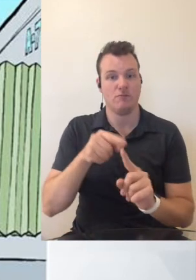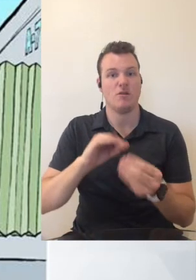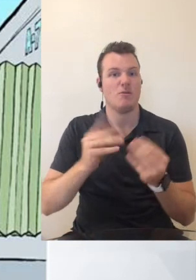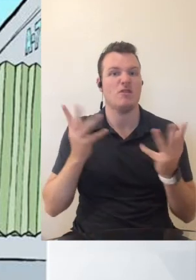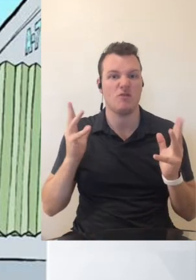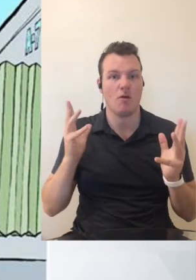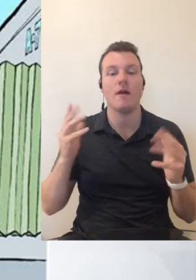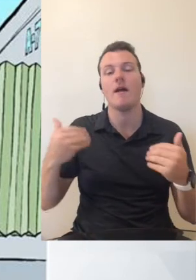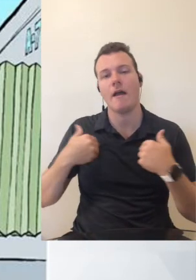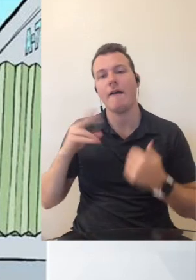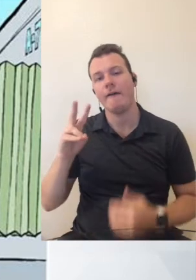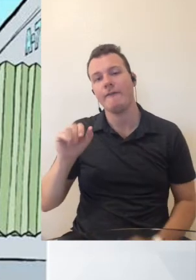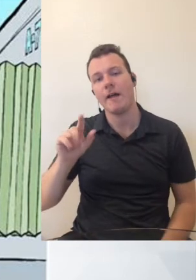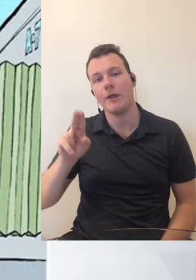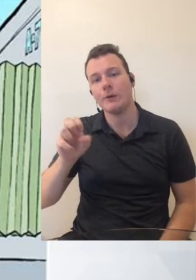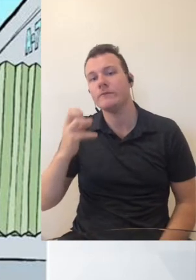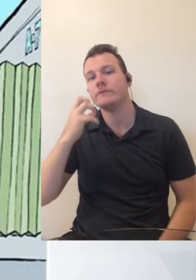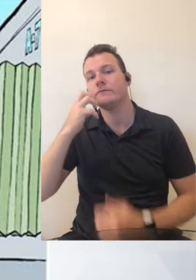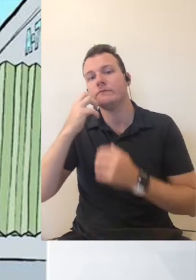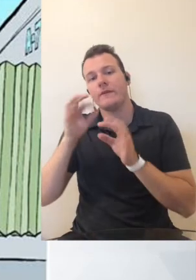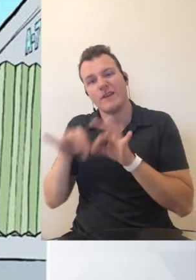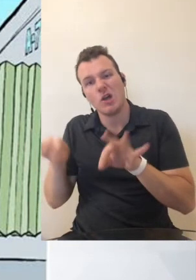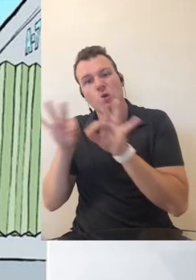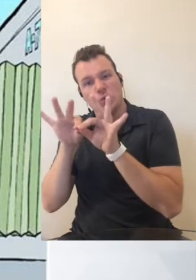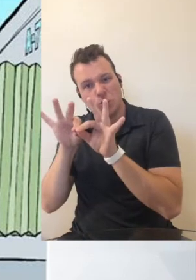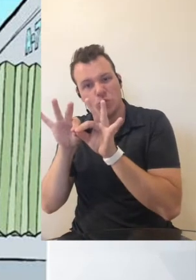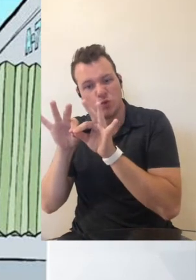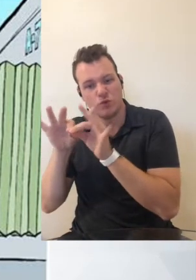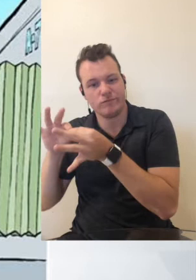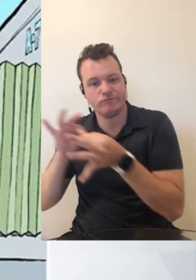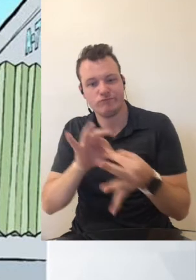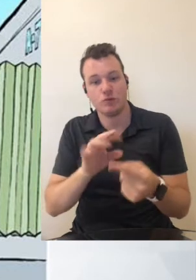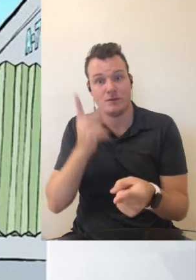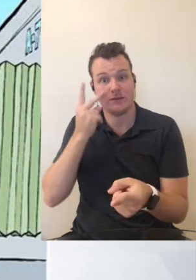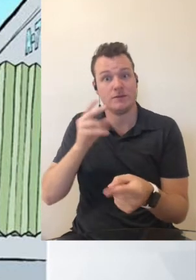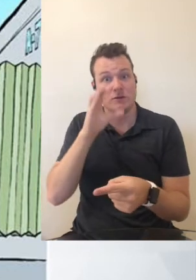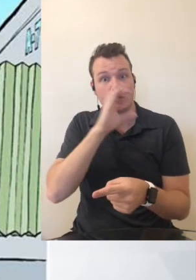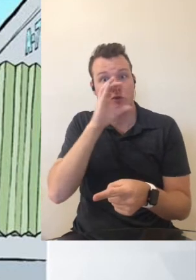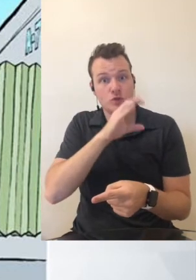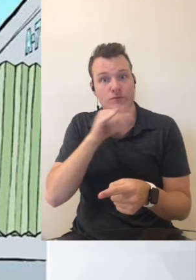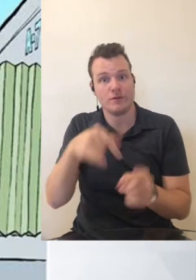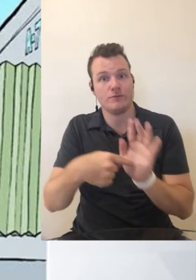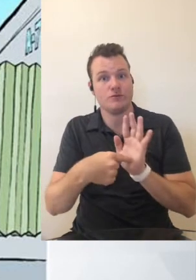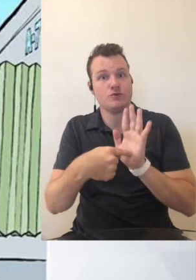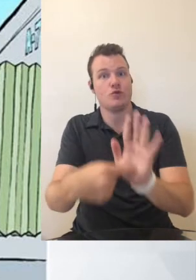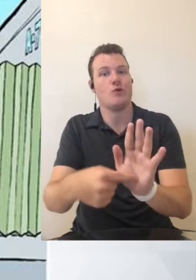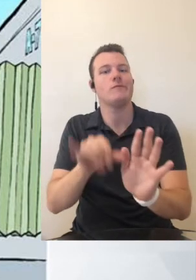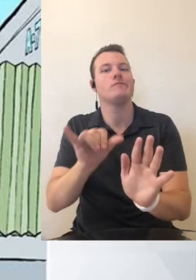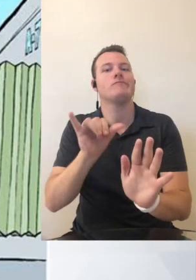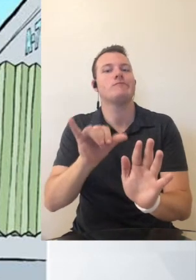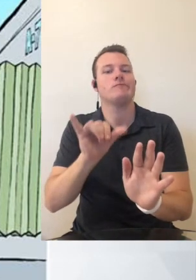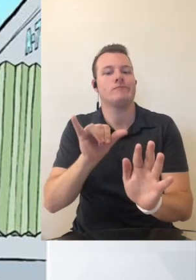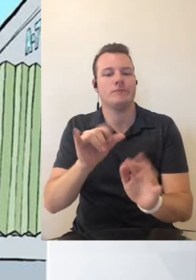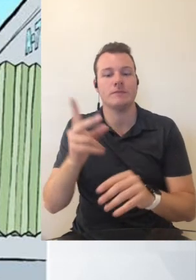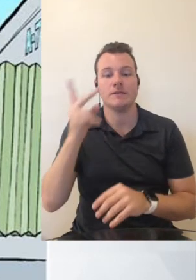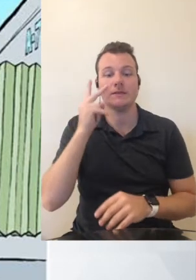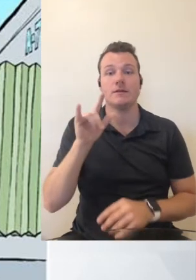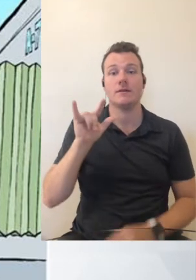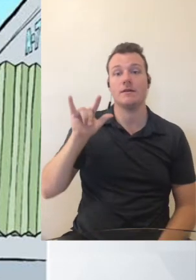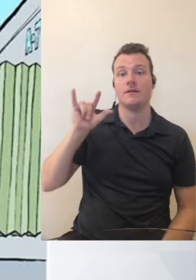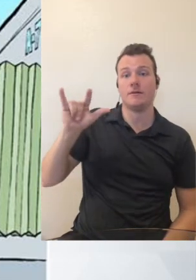is associated with price, and you can see that here in this cartoon. So you'll see that there's